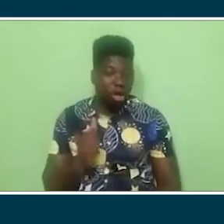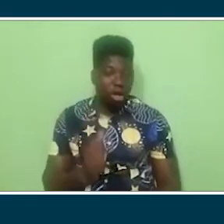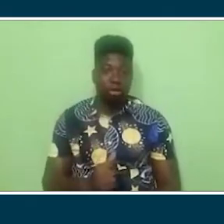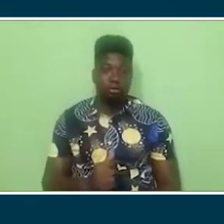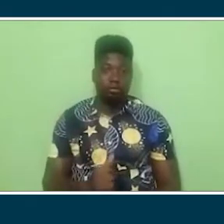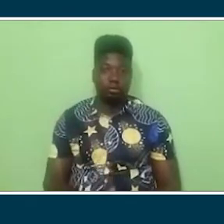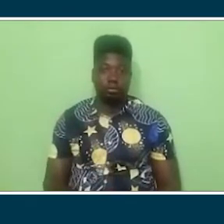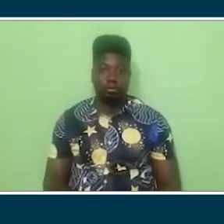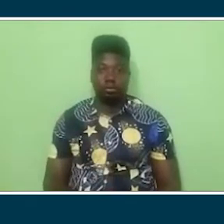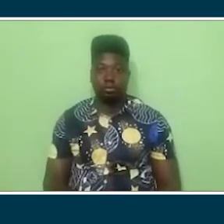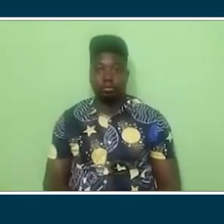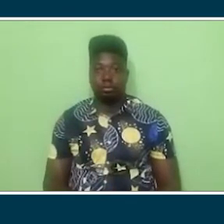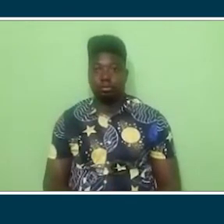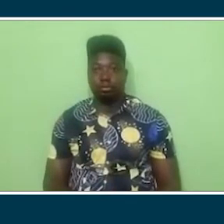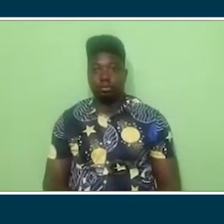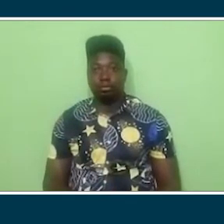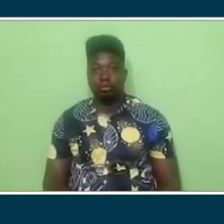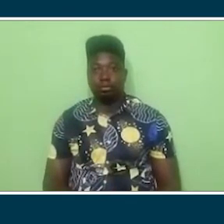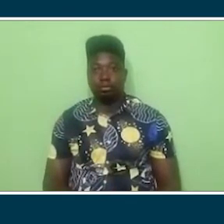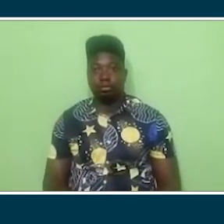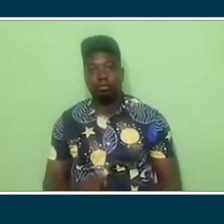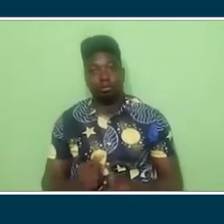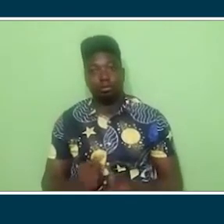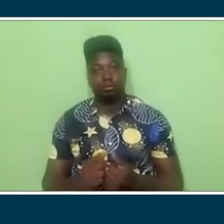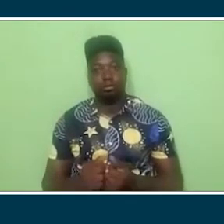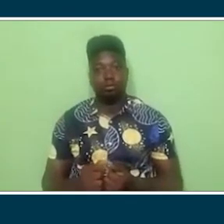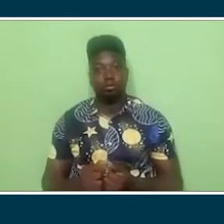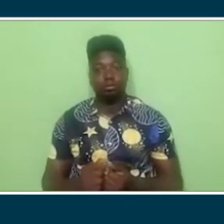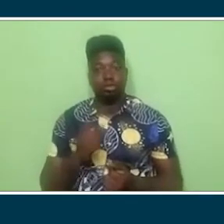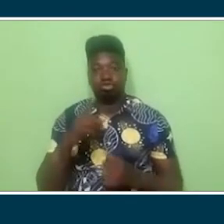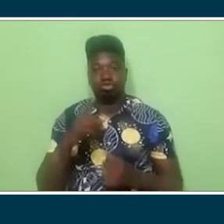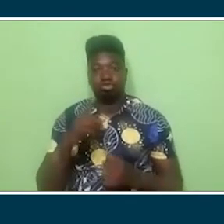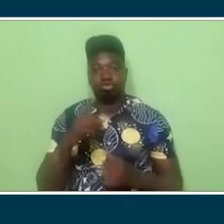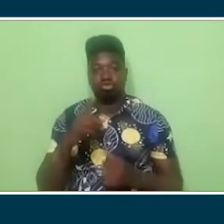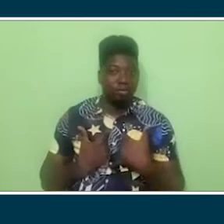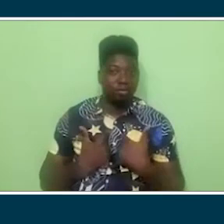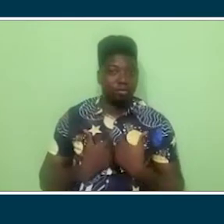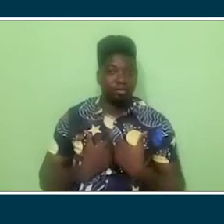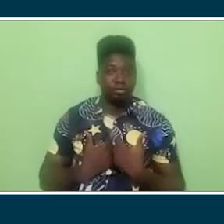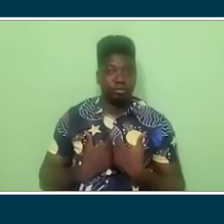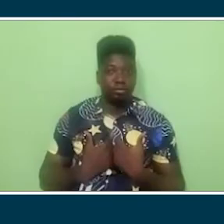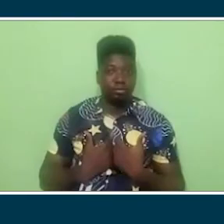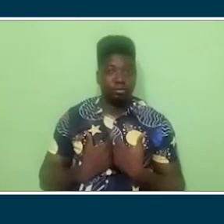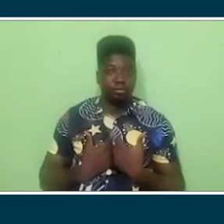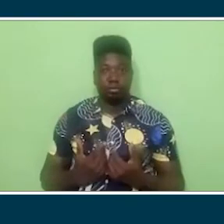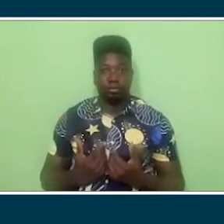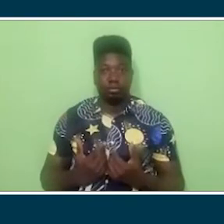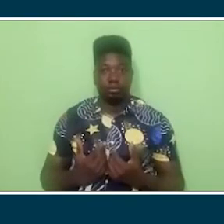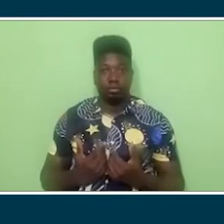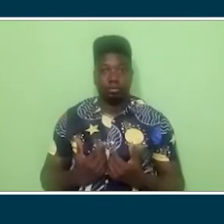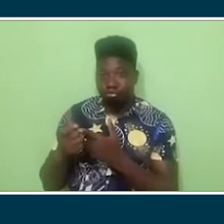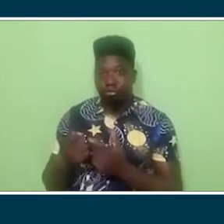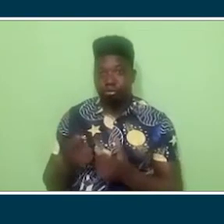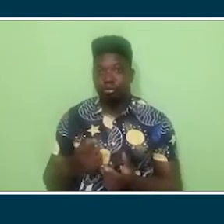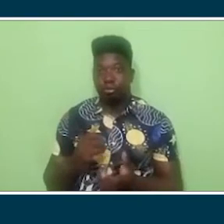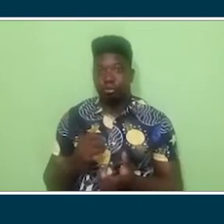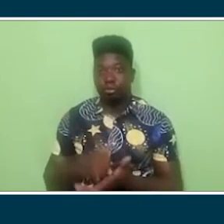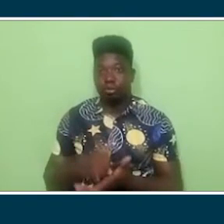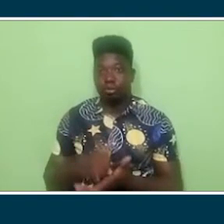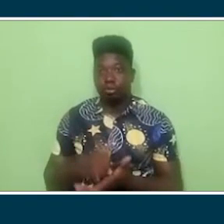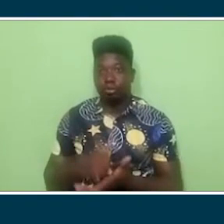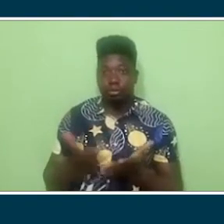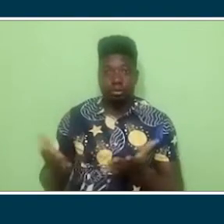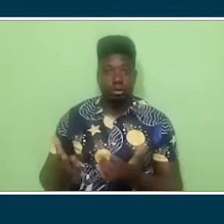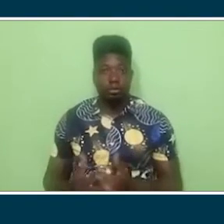it's one of the most rigorous disciplines you can ever pursue. And I think that's something that we kind of generally vaguely